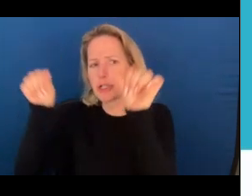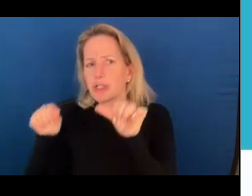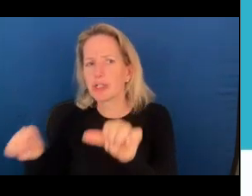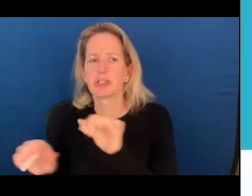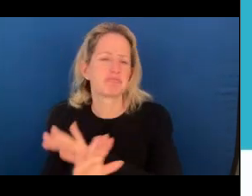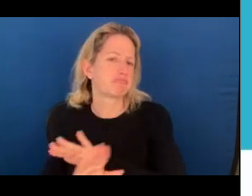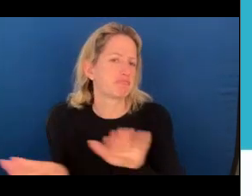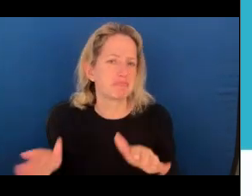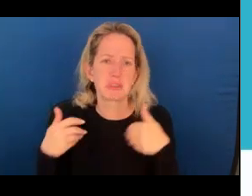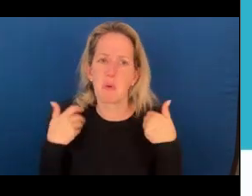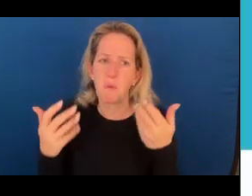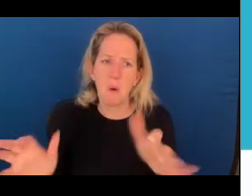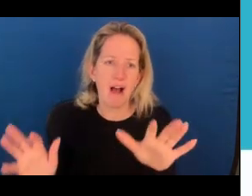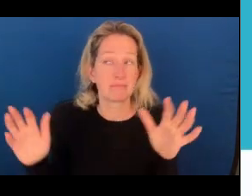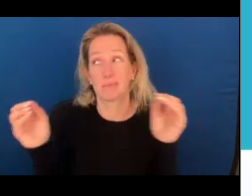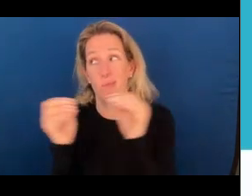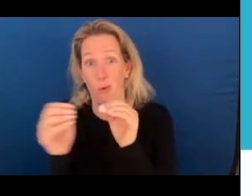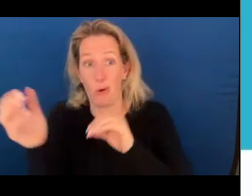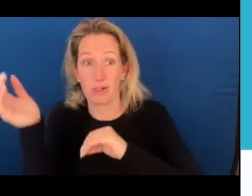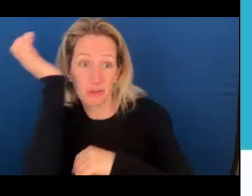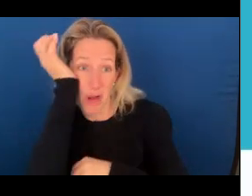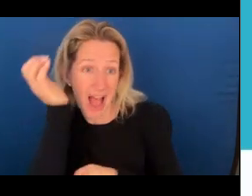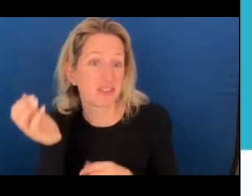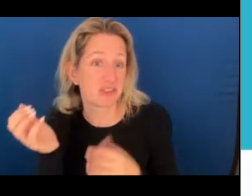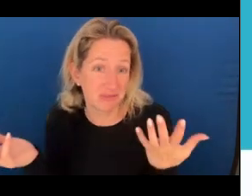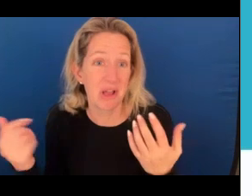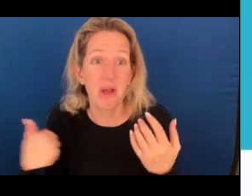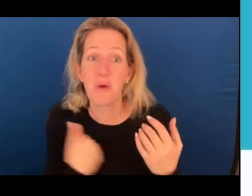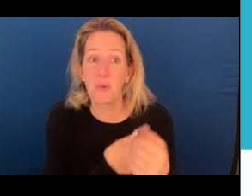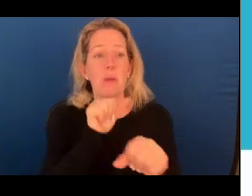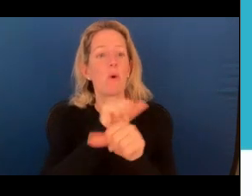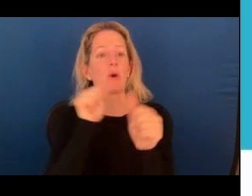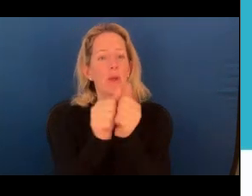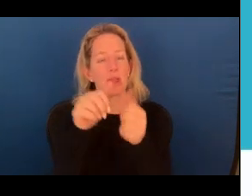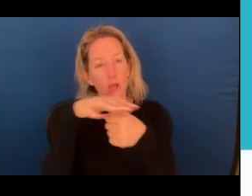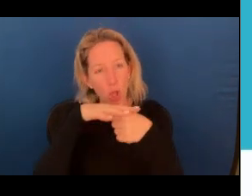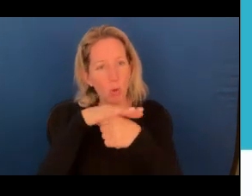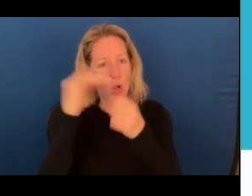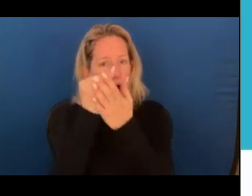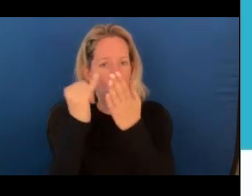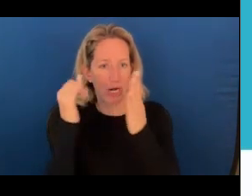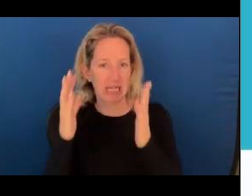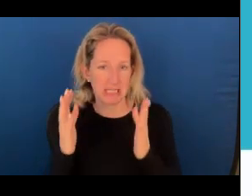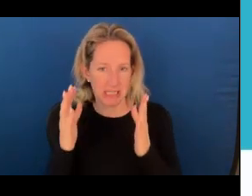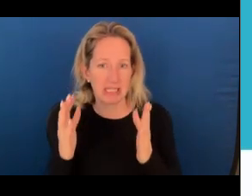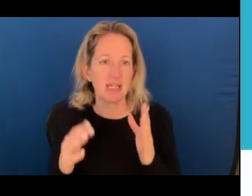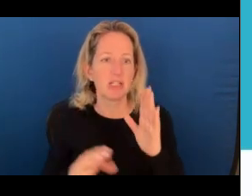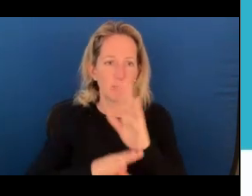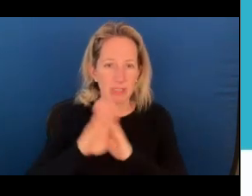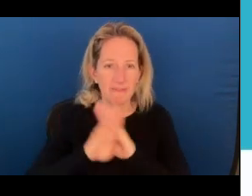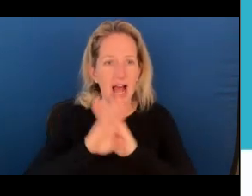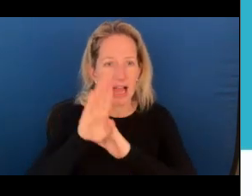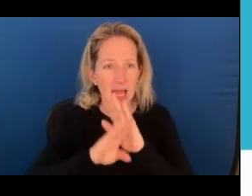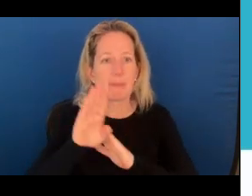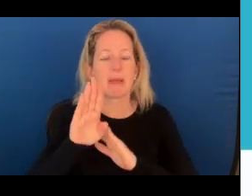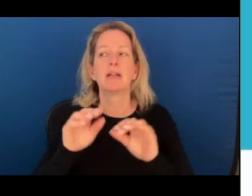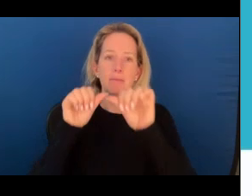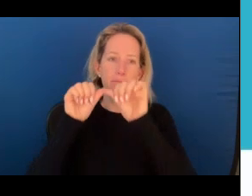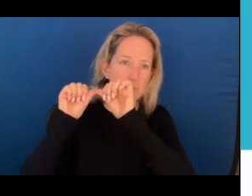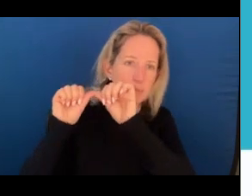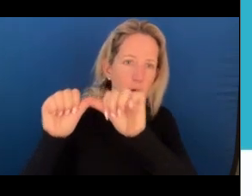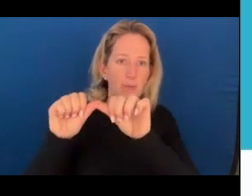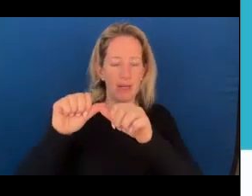that's ultimately more trash, we've worked with local artists, this is Sarah Thorntonton, to develop permanent art